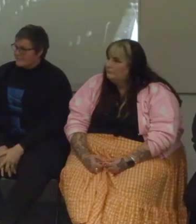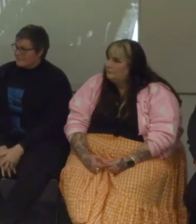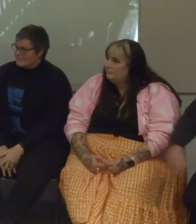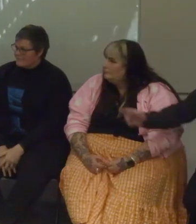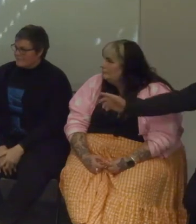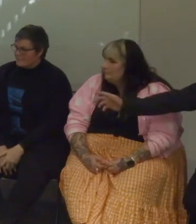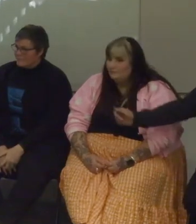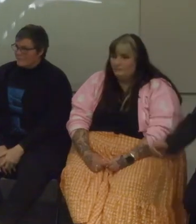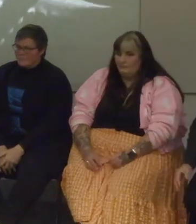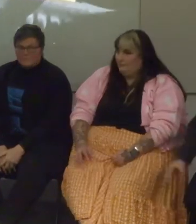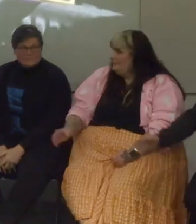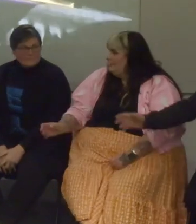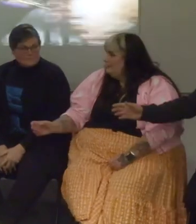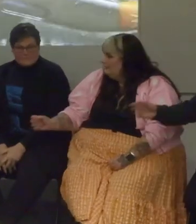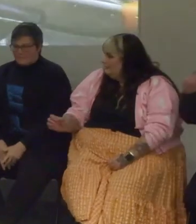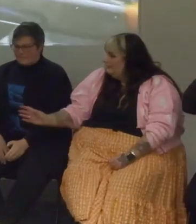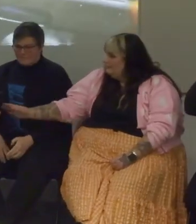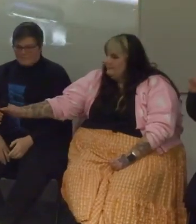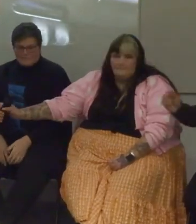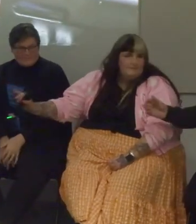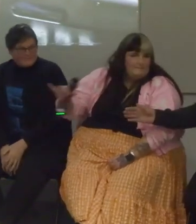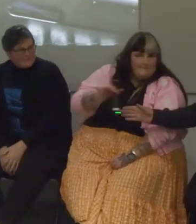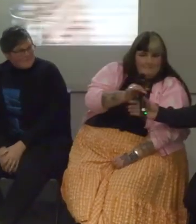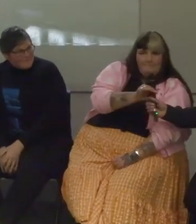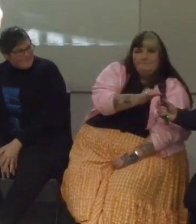We've got an online. Oh,